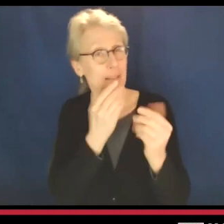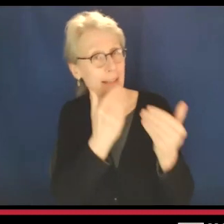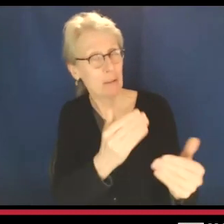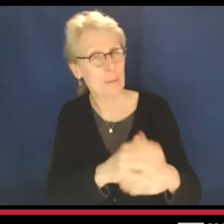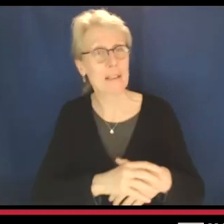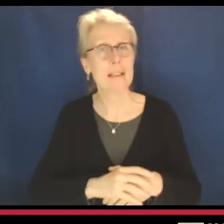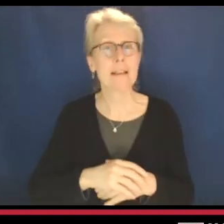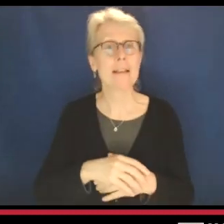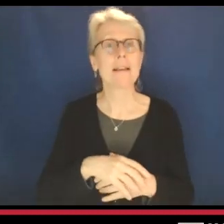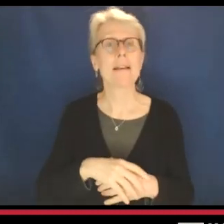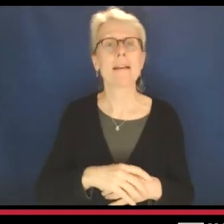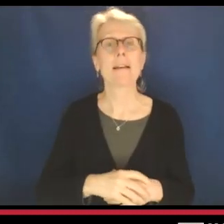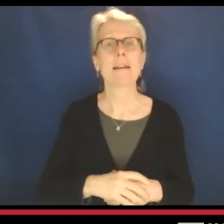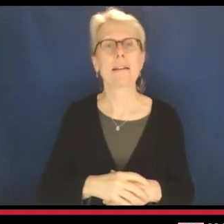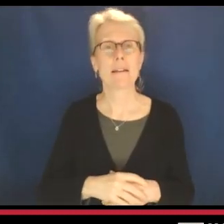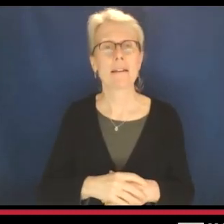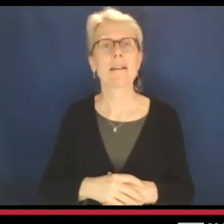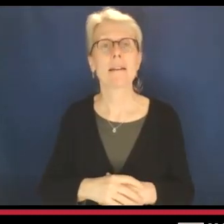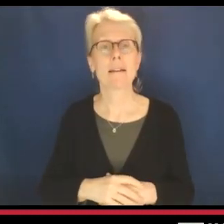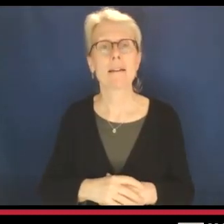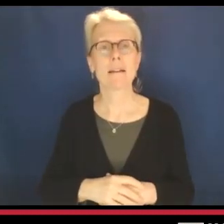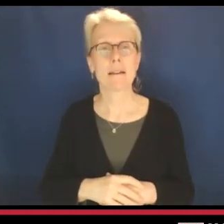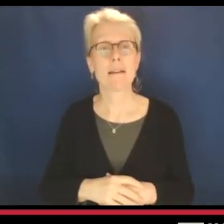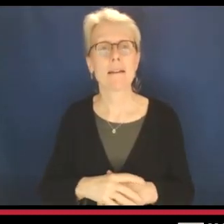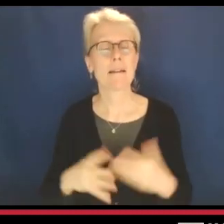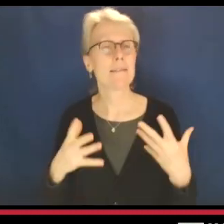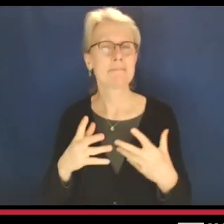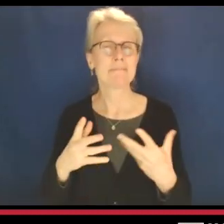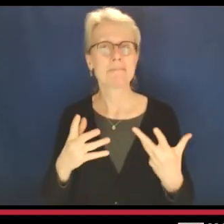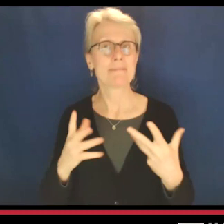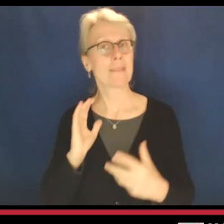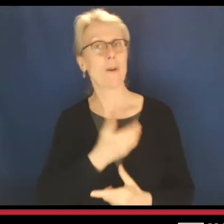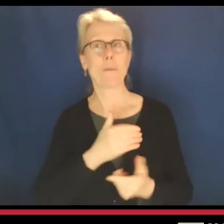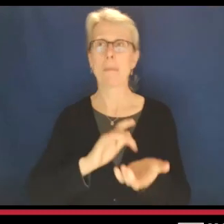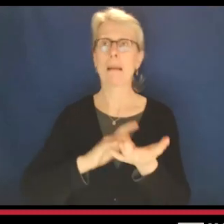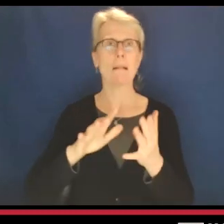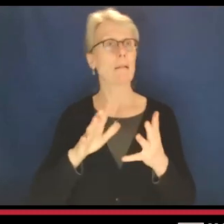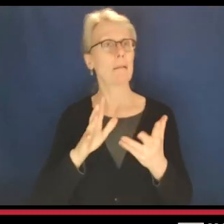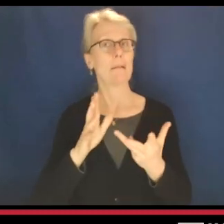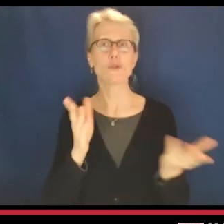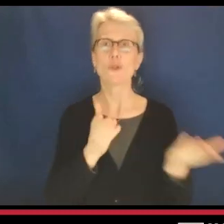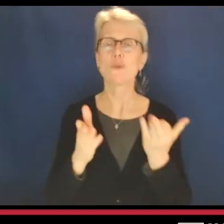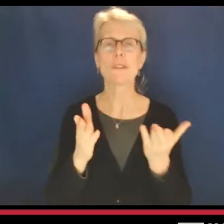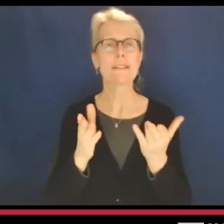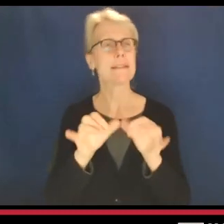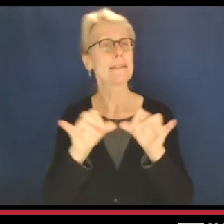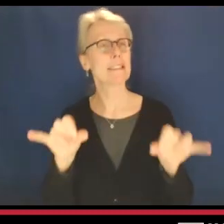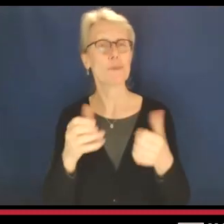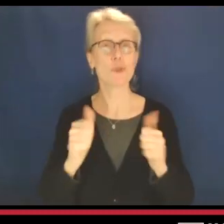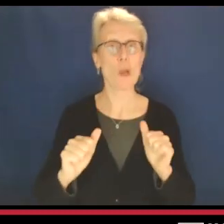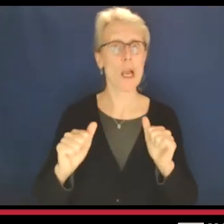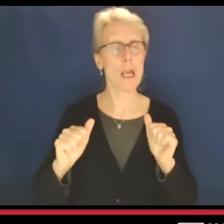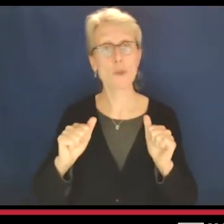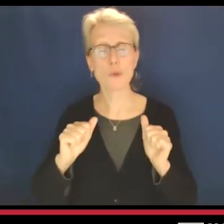Something that struck me was, I often think about the reactivity of our health systems, and that even when we are trying to do a proactive thing,